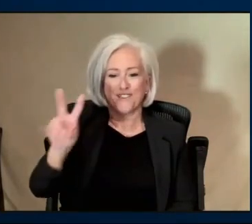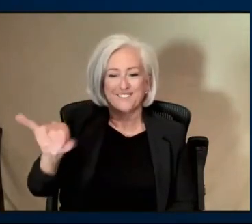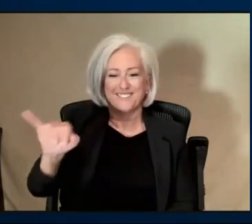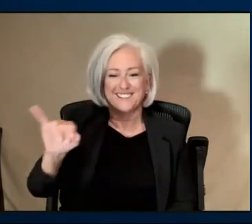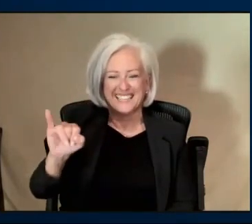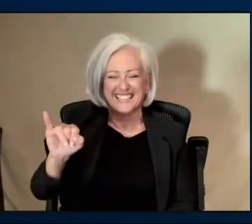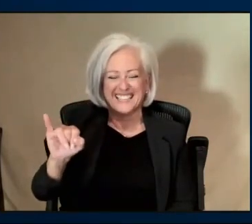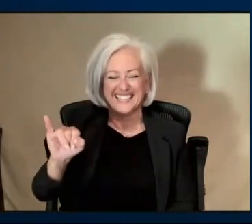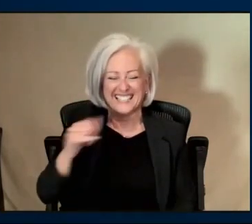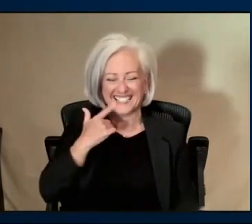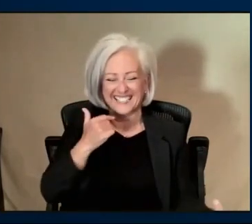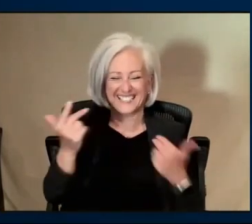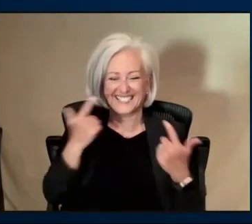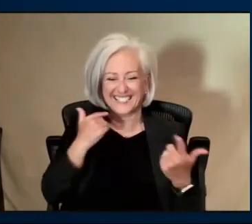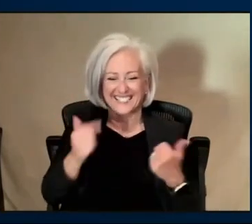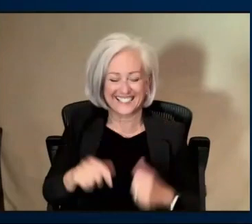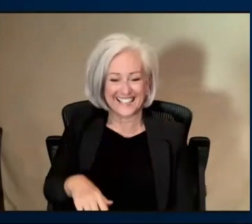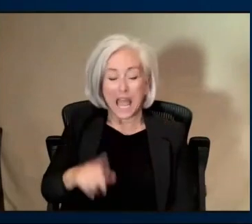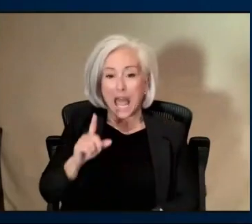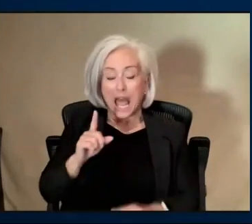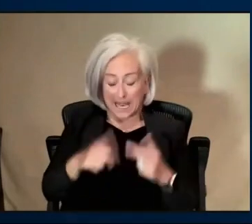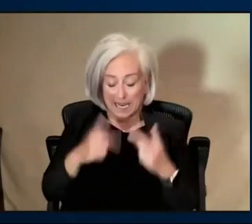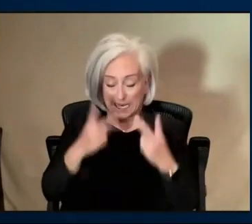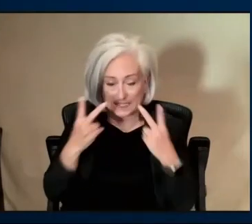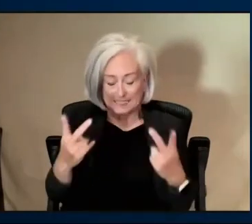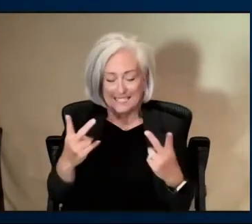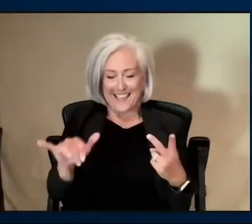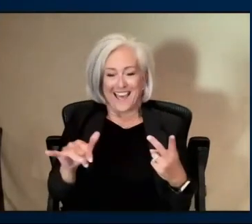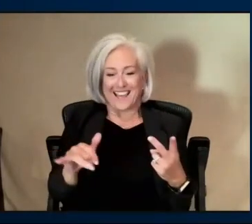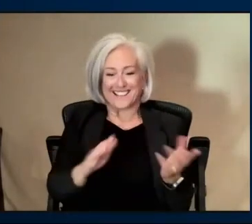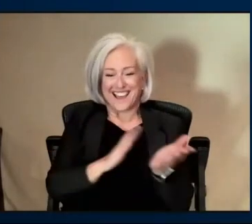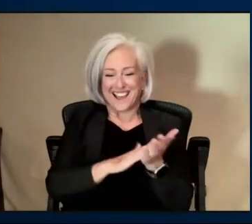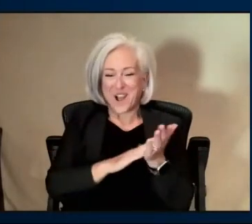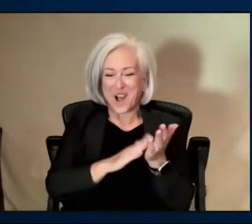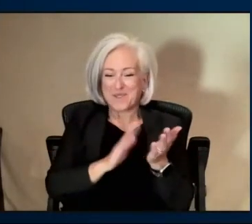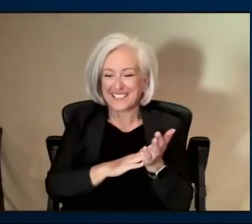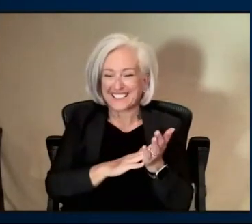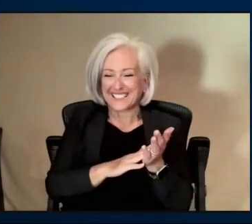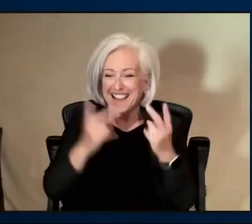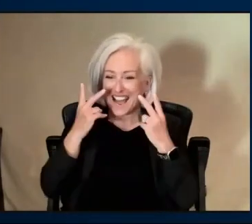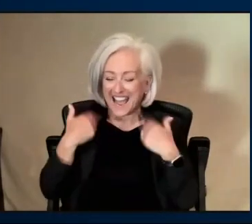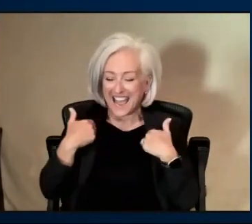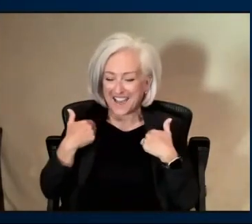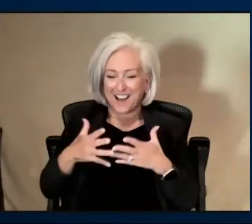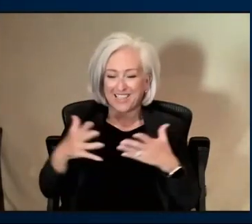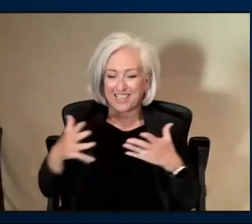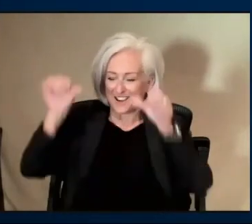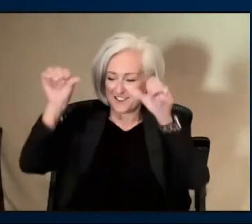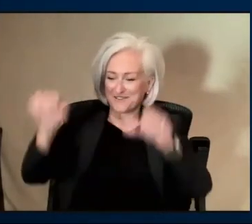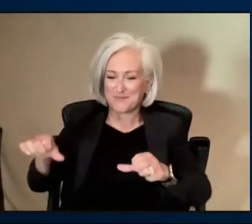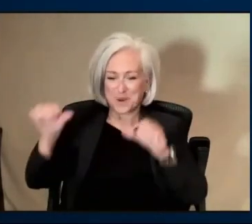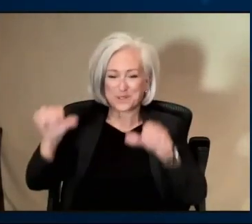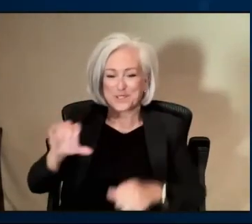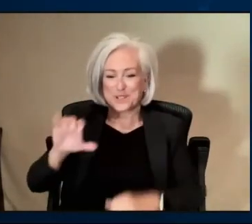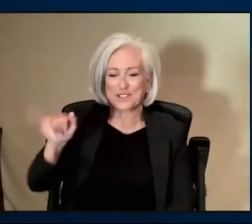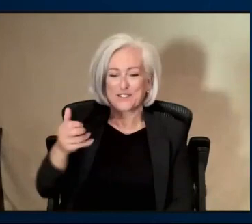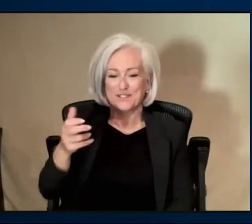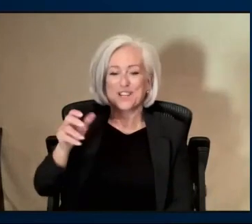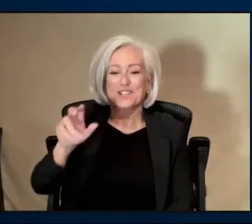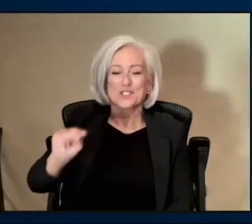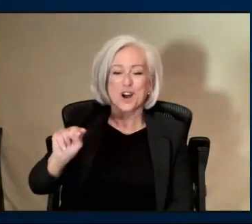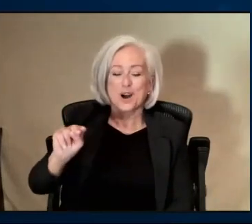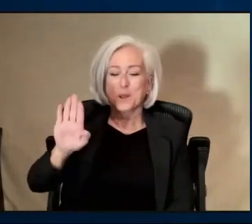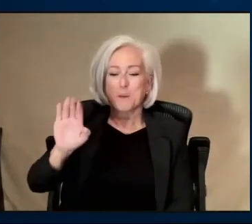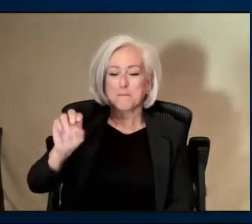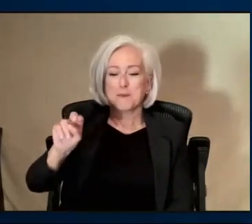And now I can't unsee it. And this is a compliment. I had lots of posters of John Bon Jovi in my bedroom. He's my favorite rock star growing up. So there